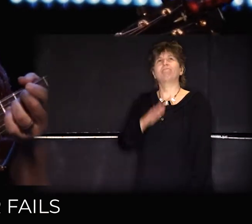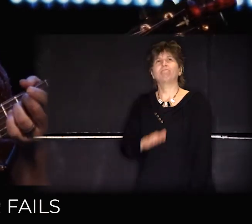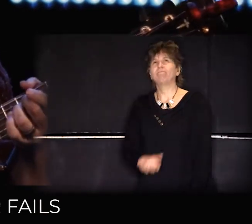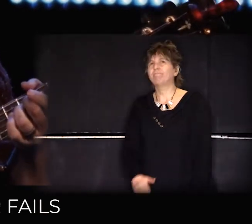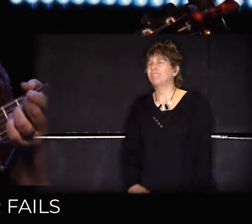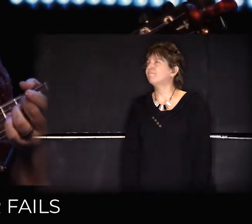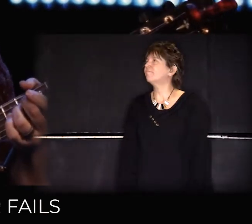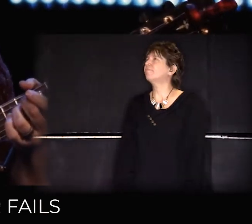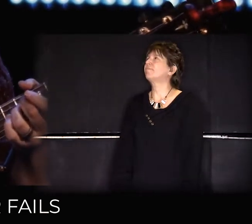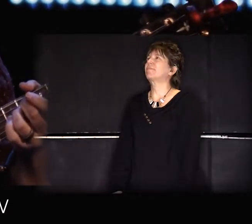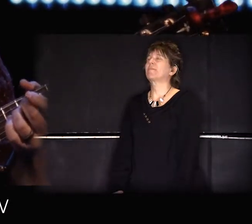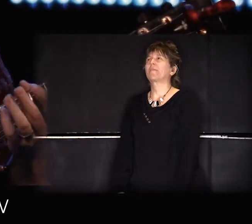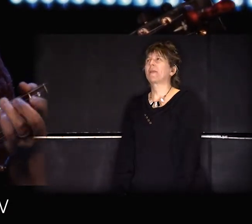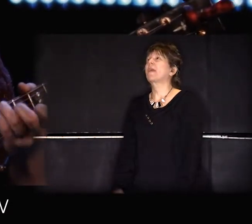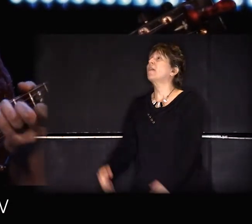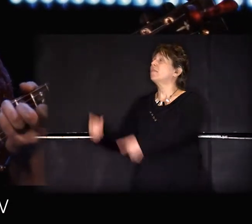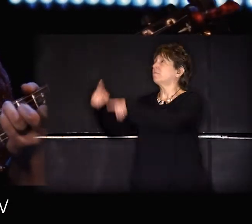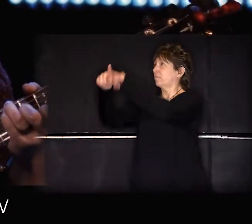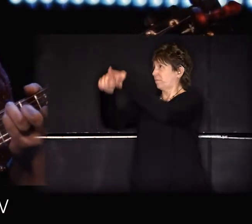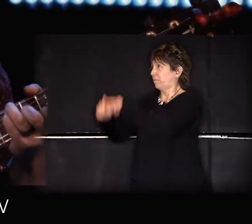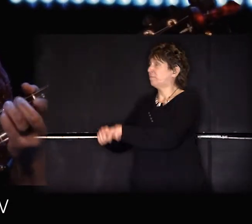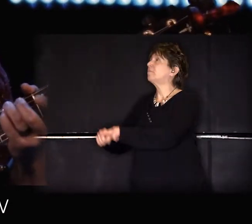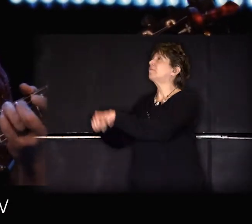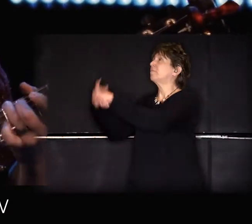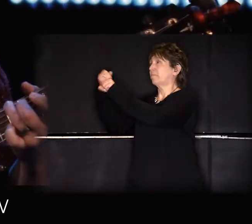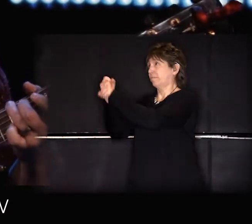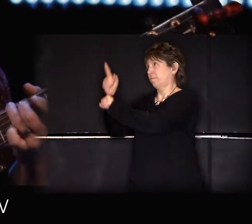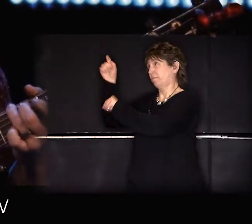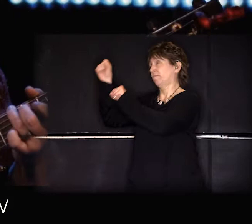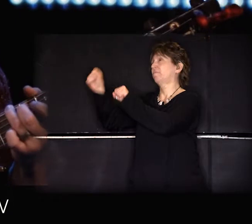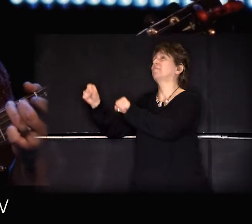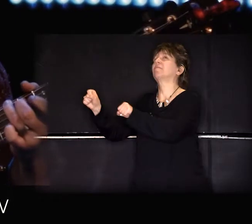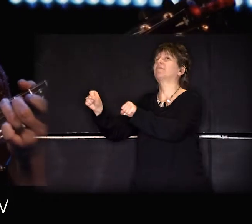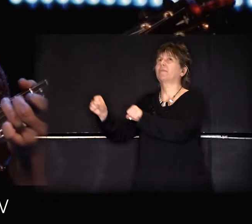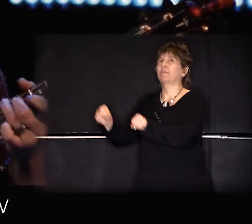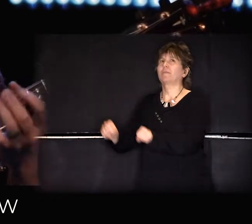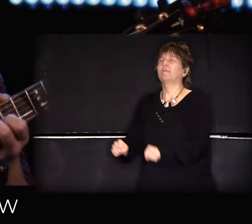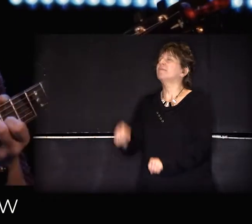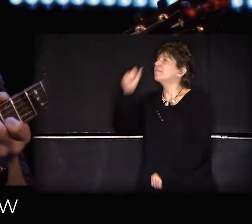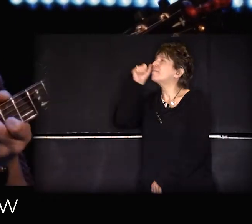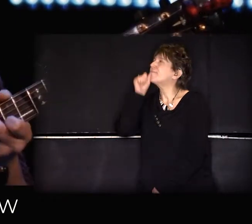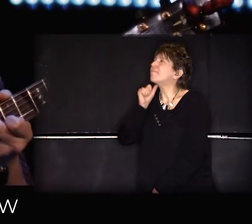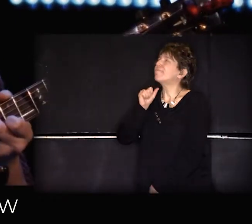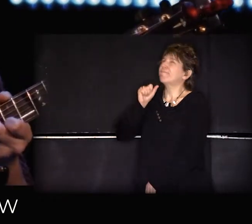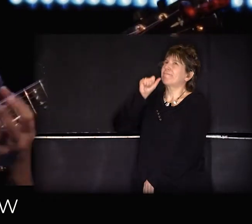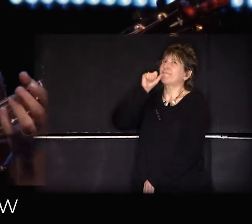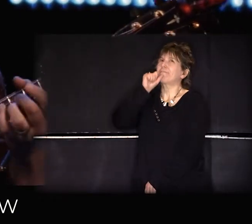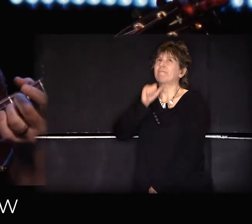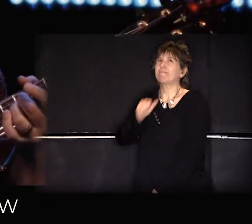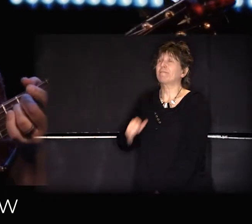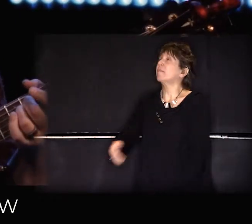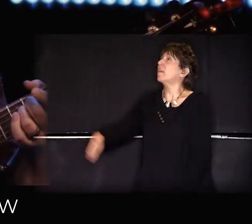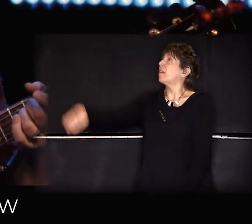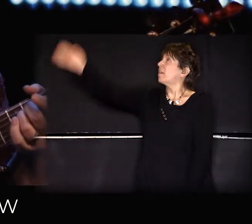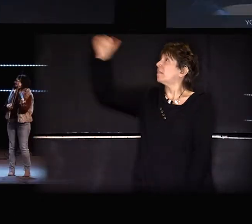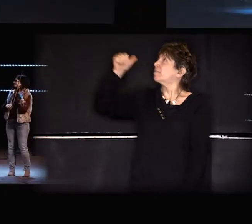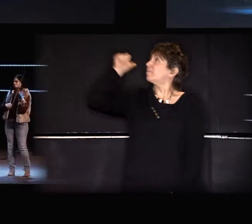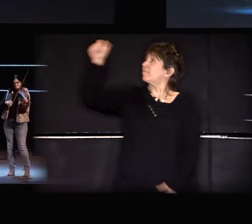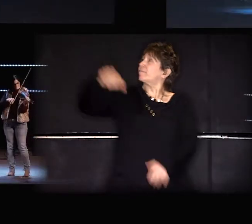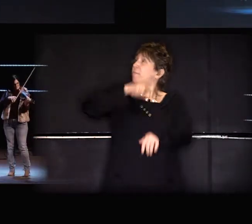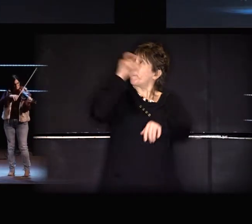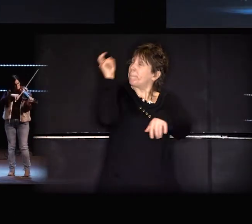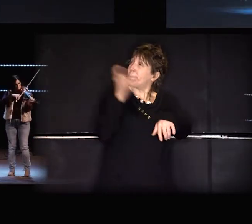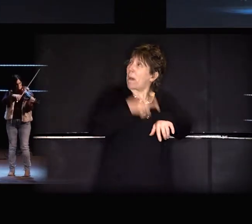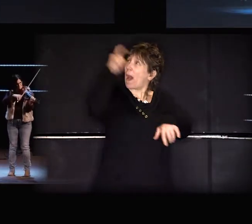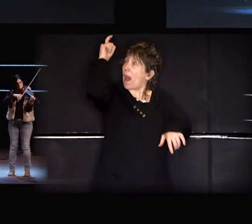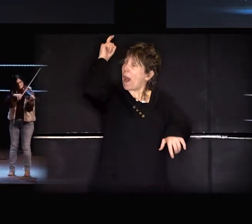never fails will not fail me now. You won't fail me now